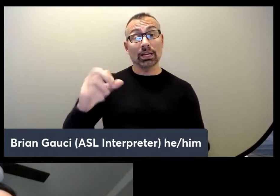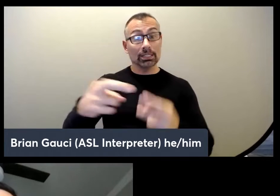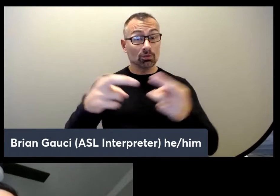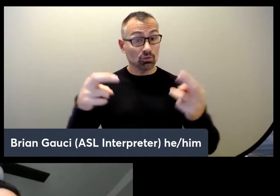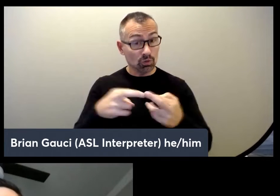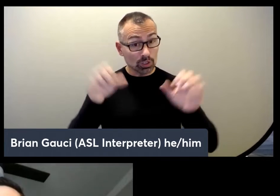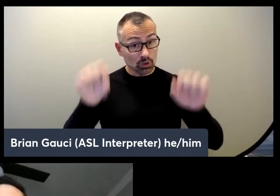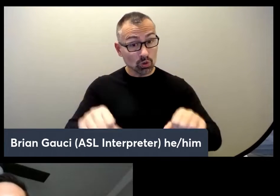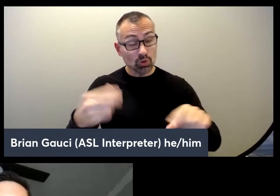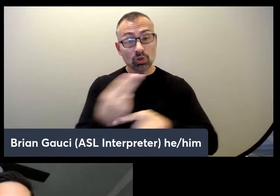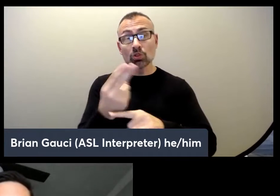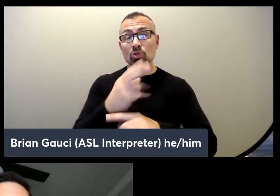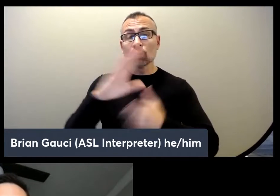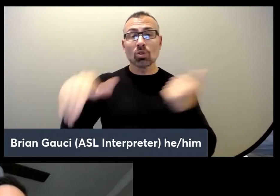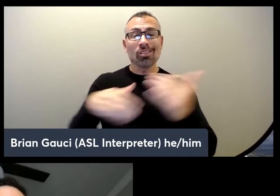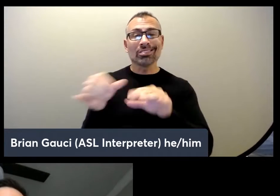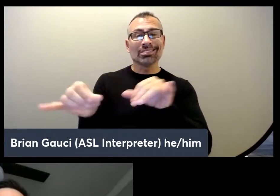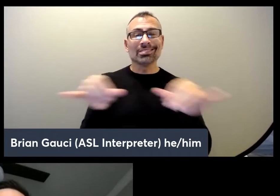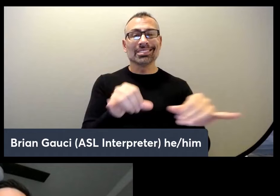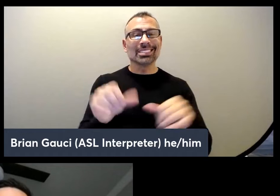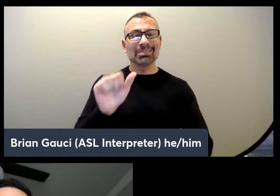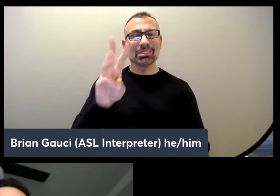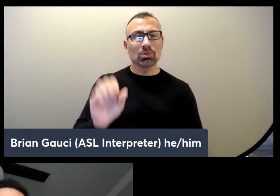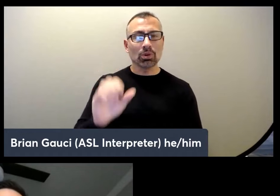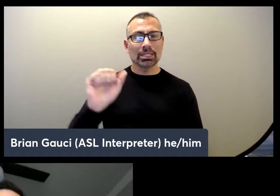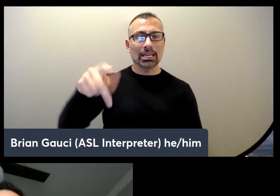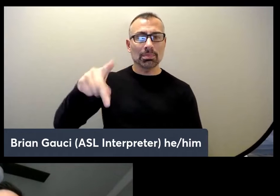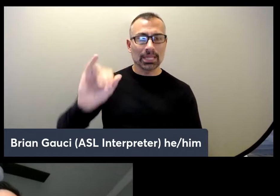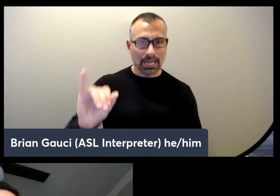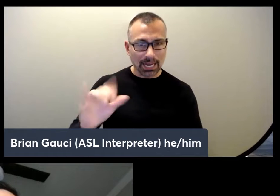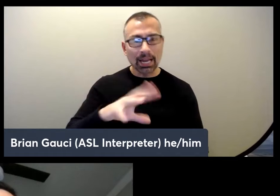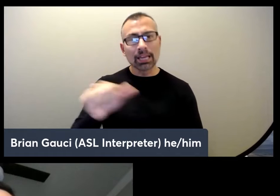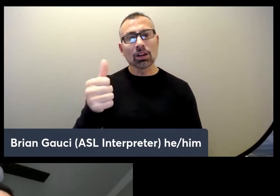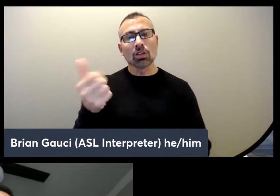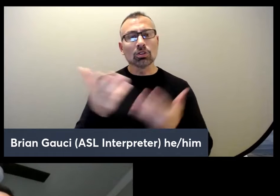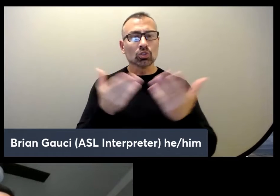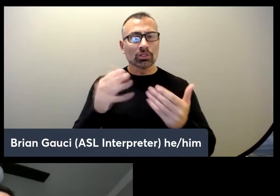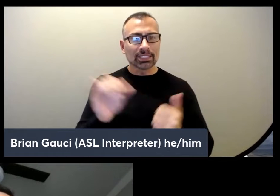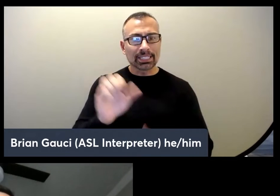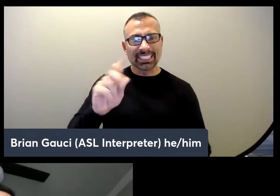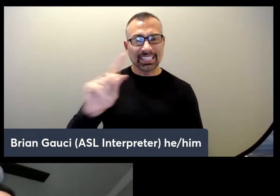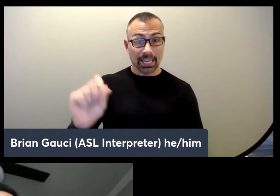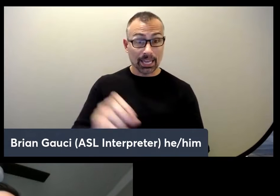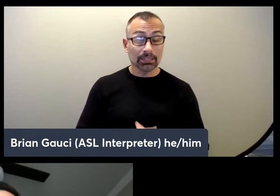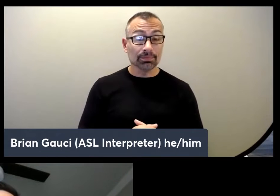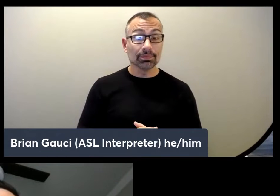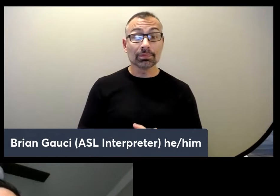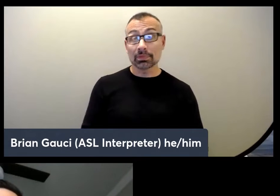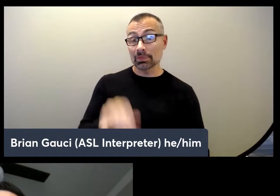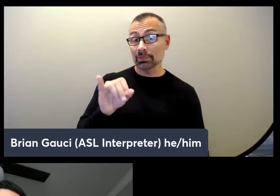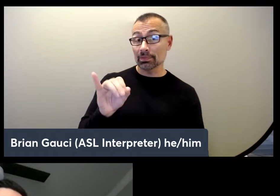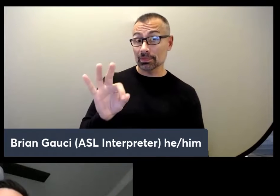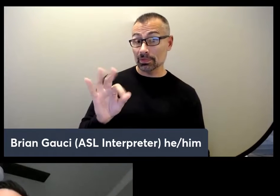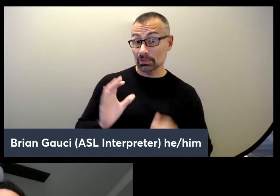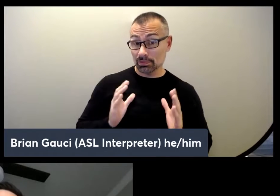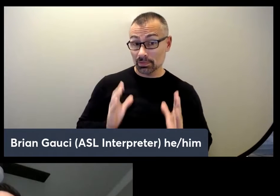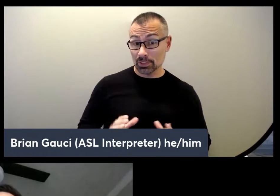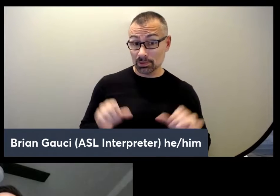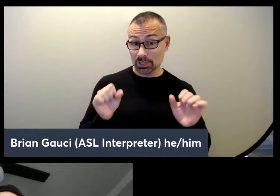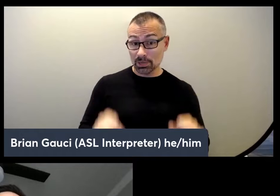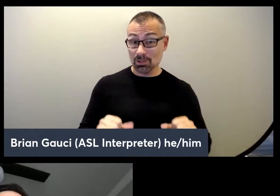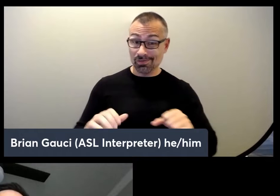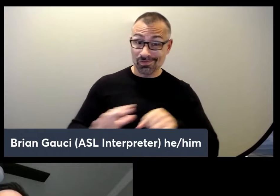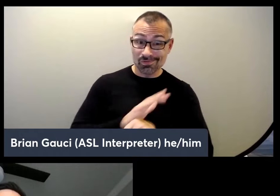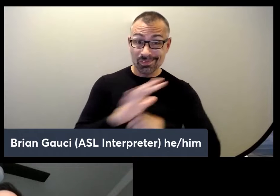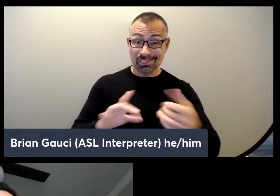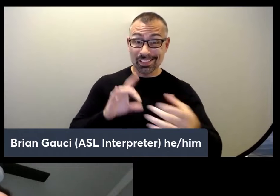AWS APIs that you typically use and other AWS services like EKS. So if customers are able to be fully connected back